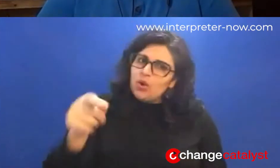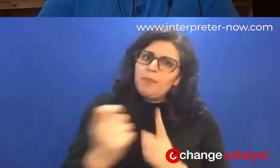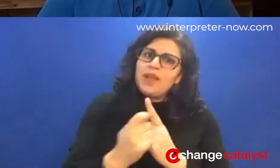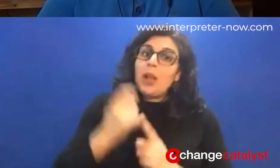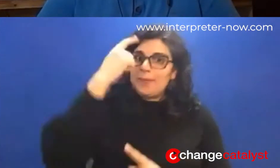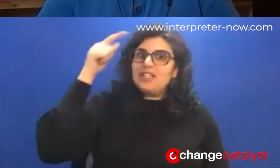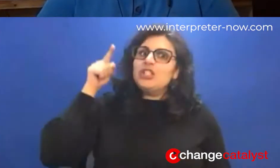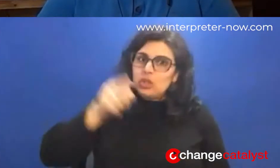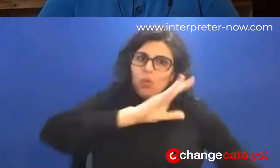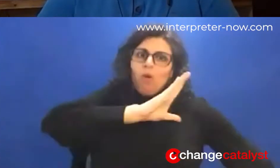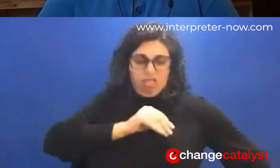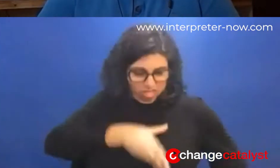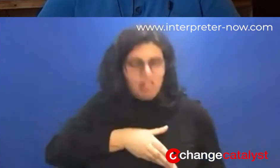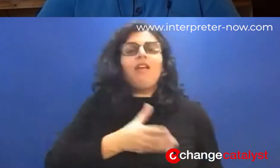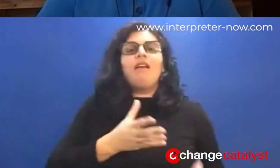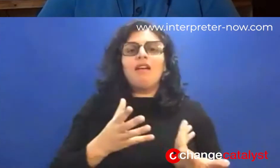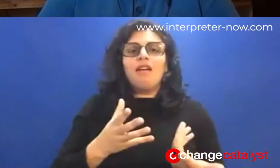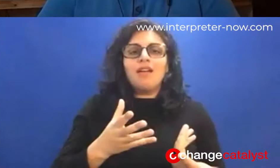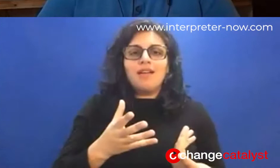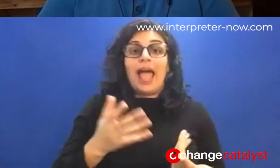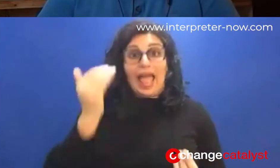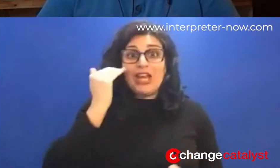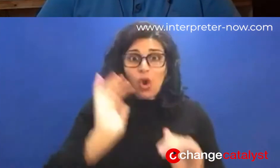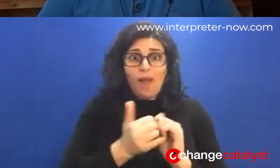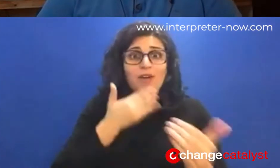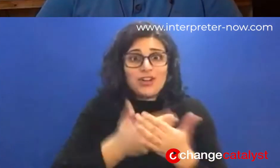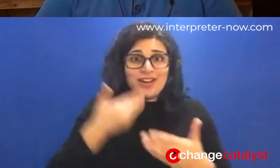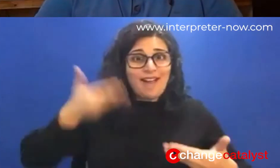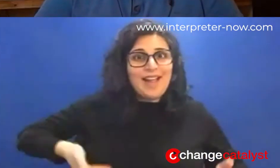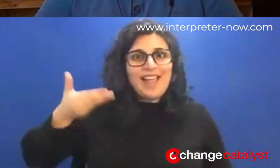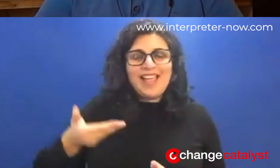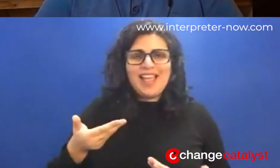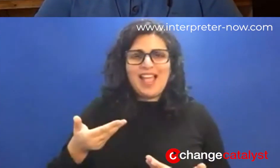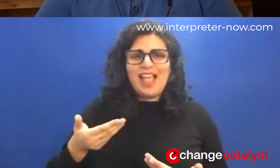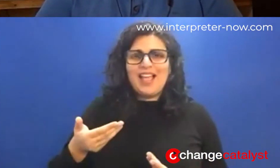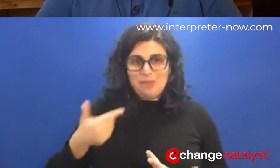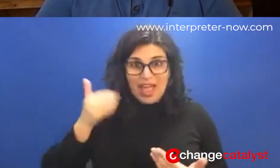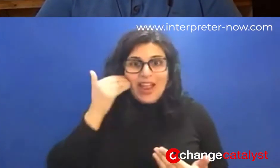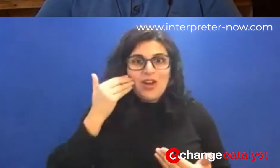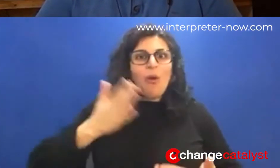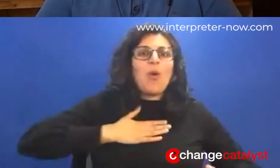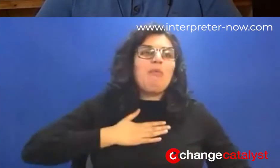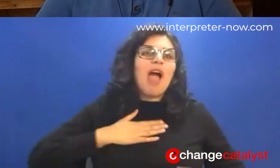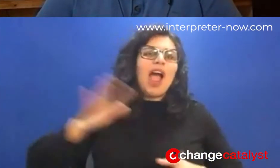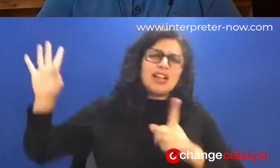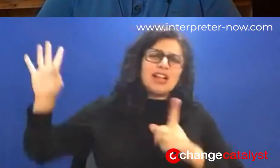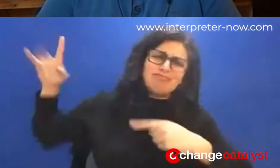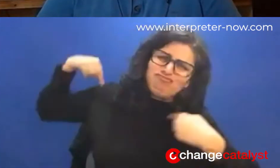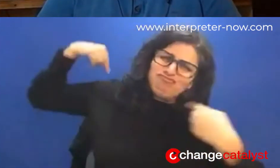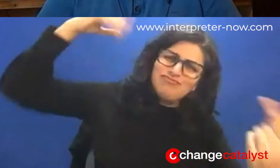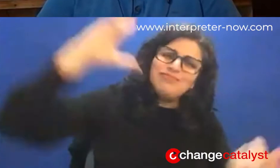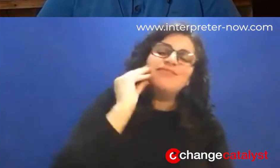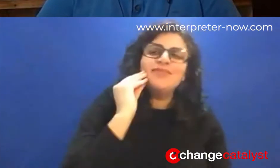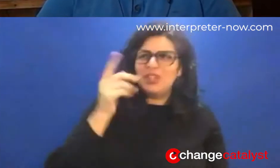how good I am. I know what I've done. What have you done? Right? So I look at the aggressions nowadays and I can recognize them for what they